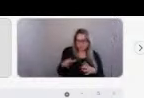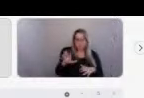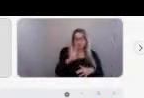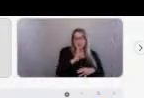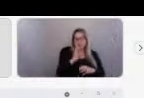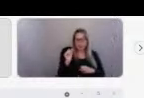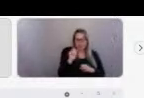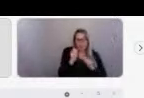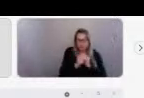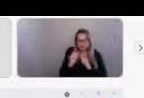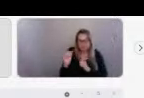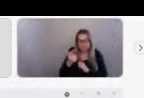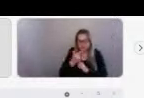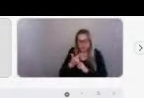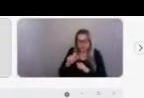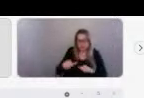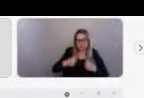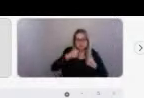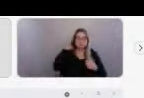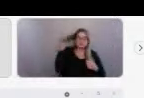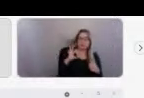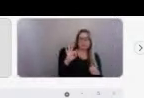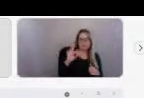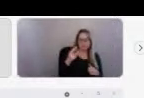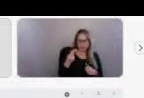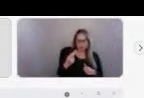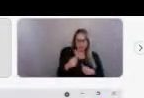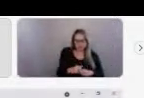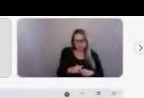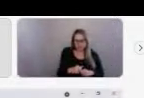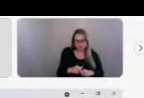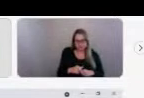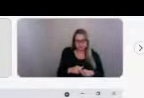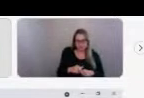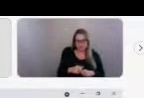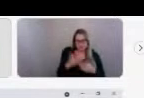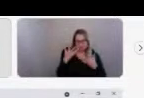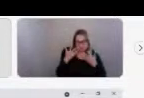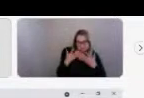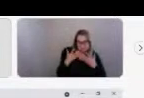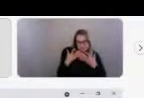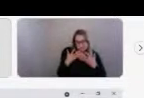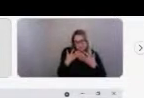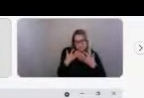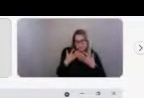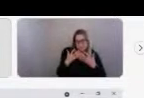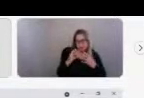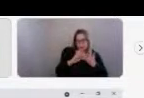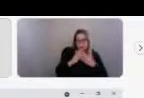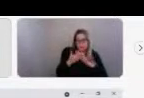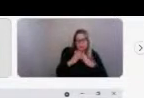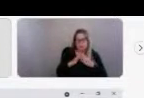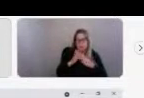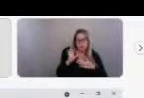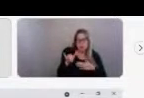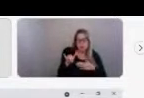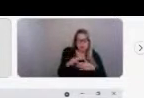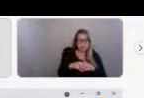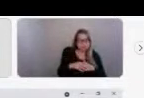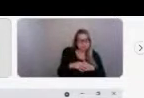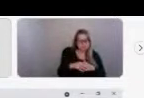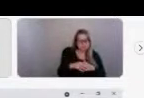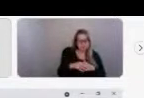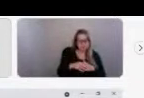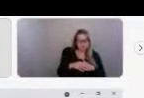you i live in fountain hills and fortunately or unfortunately it's a community that definitely